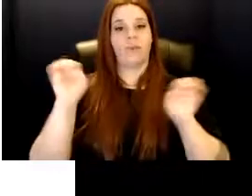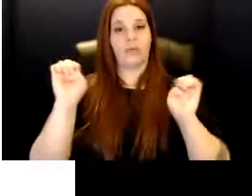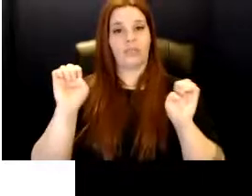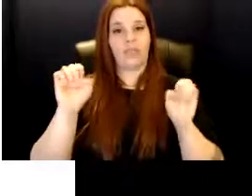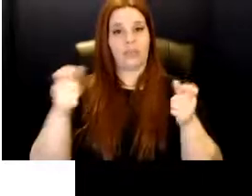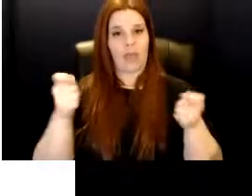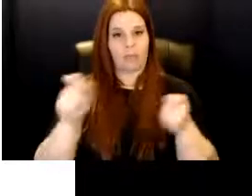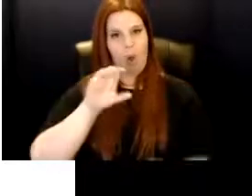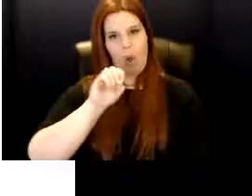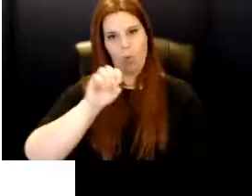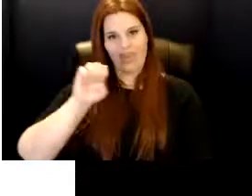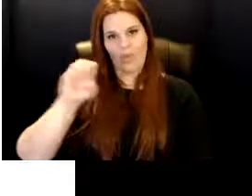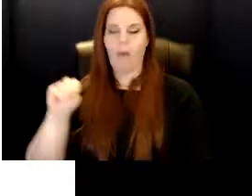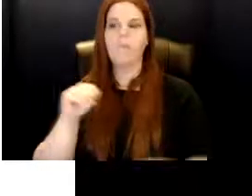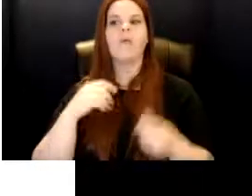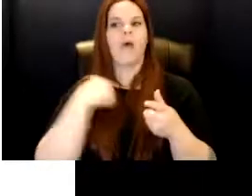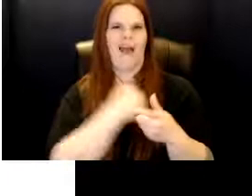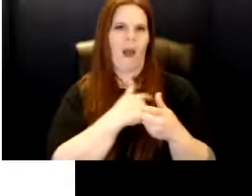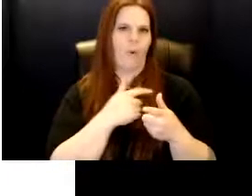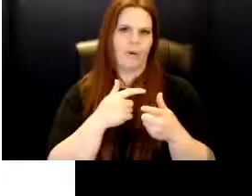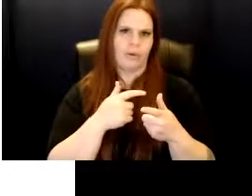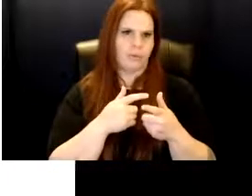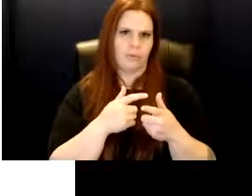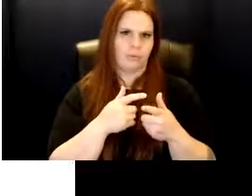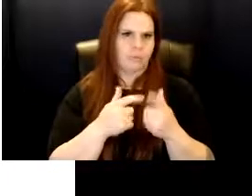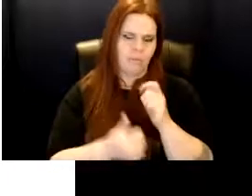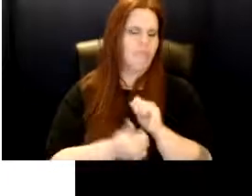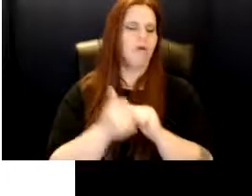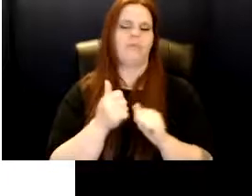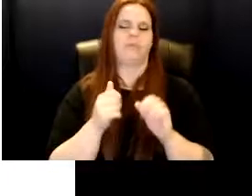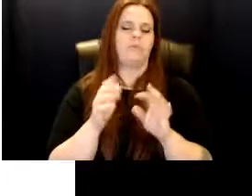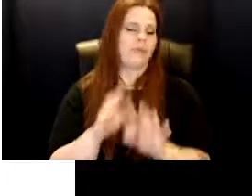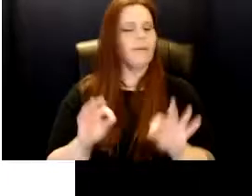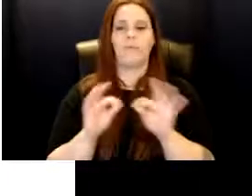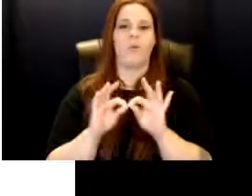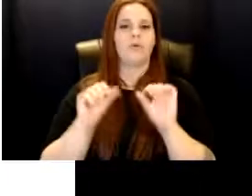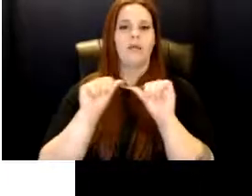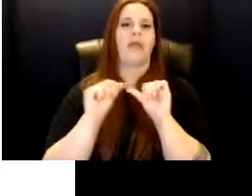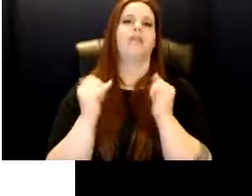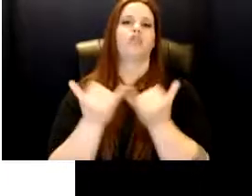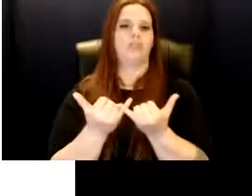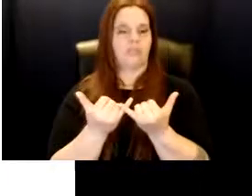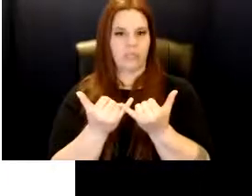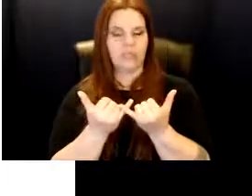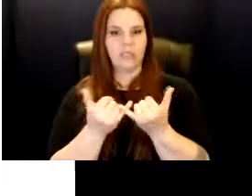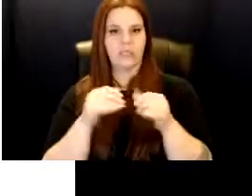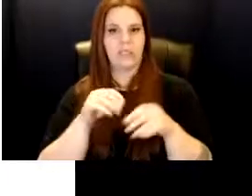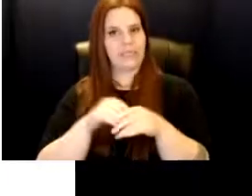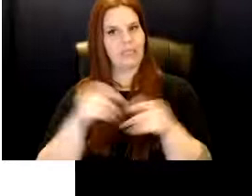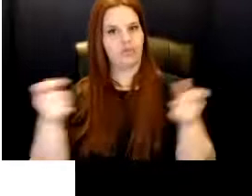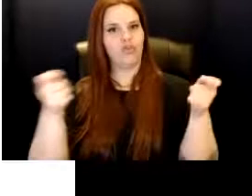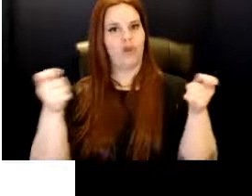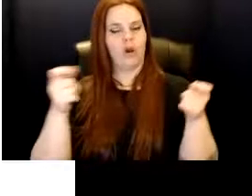Management, which is arguably the most important agency in charge